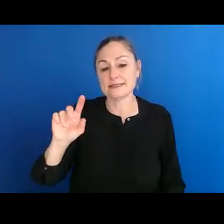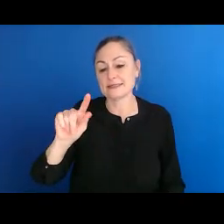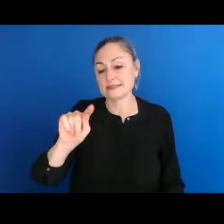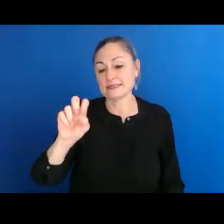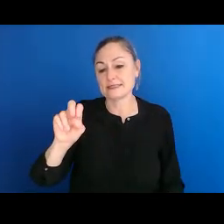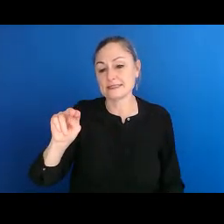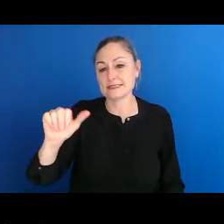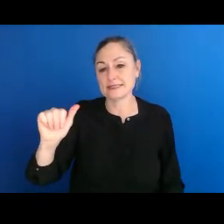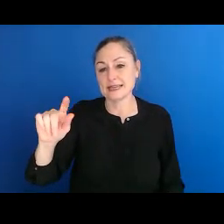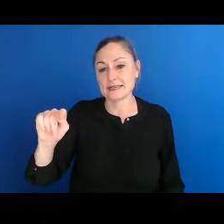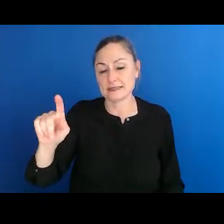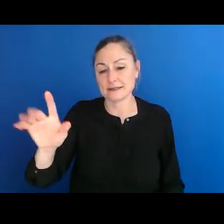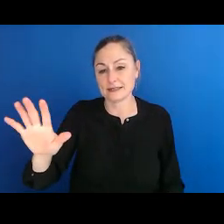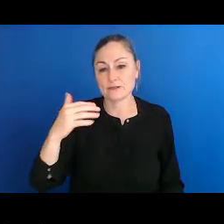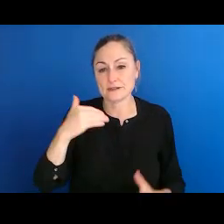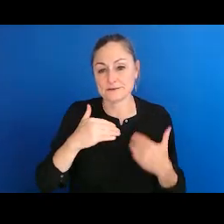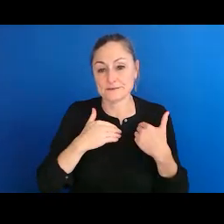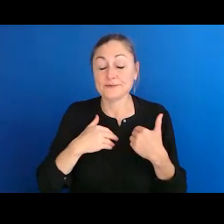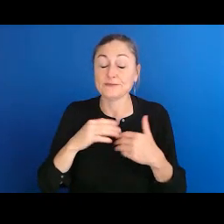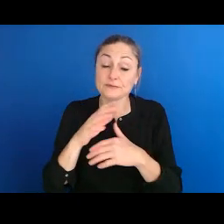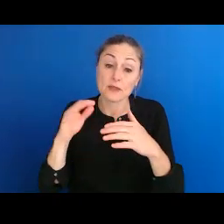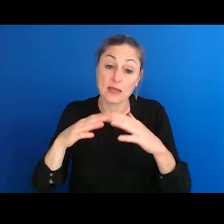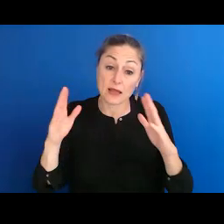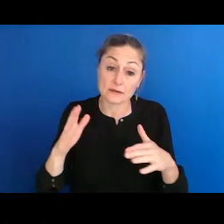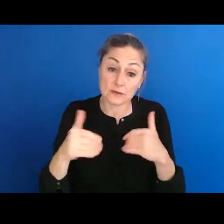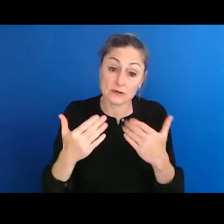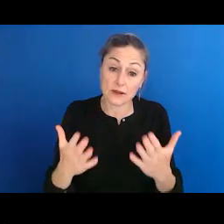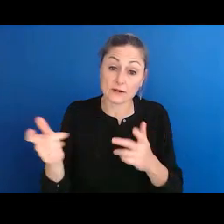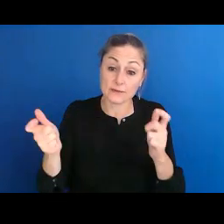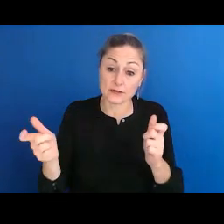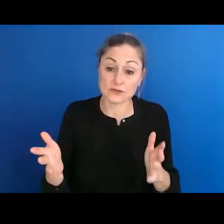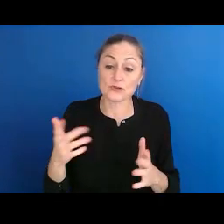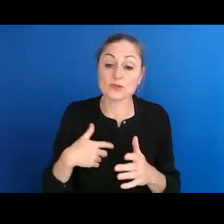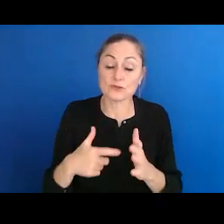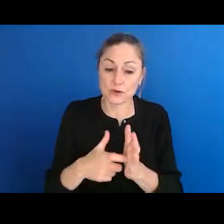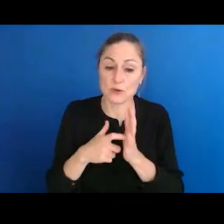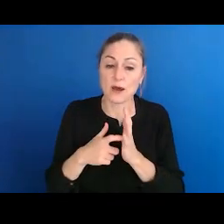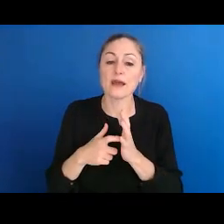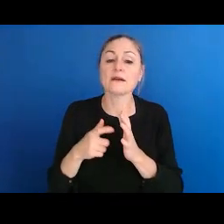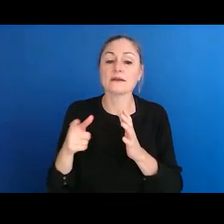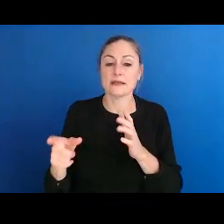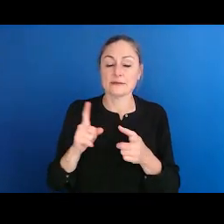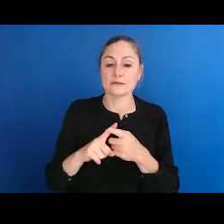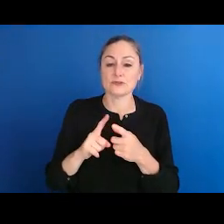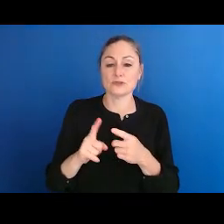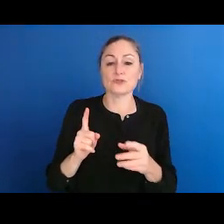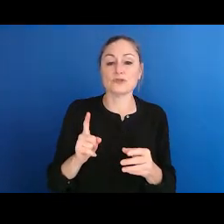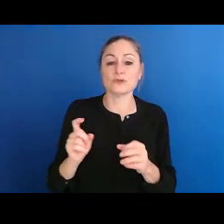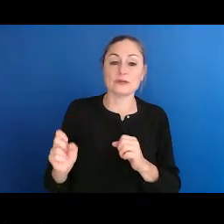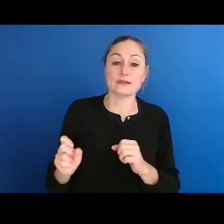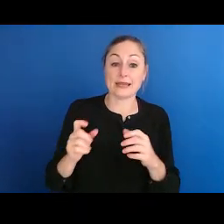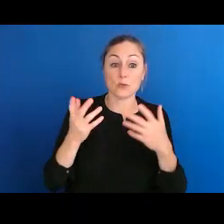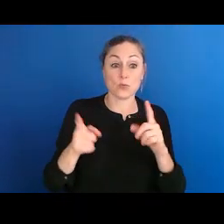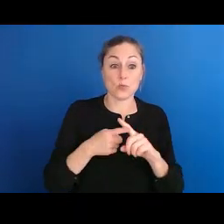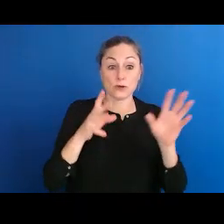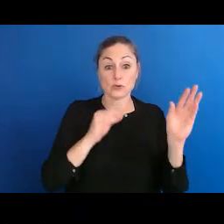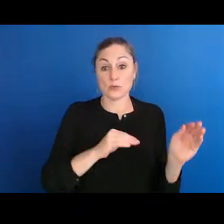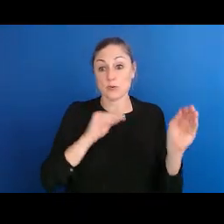And I also want to note that a housing provider or manager may require the resident to restore the interior to the original condition at the end